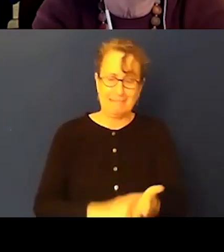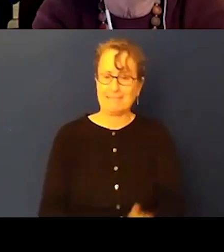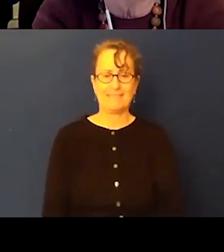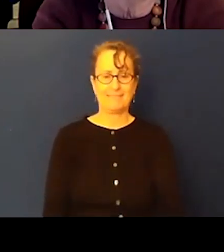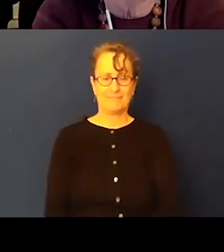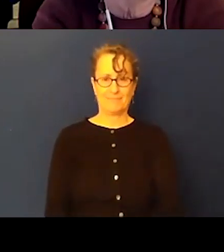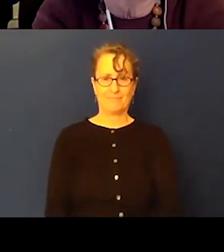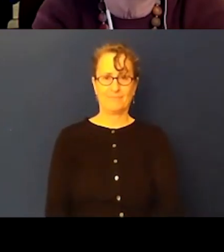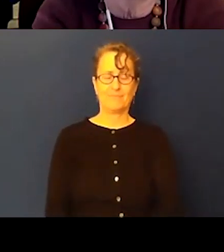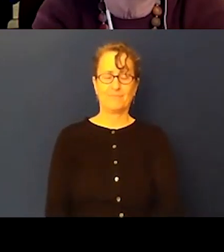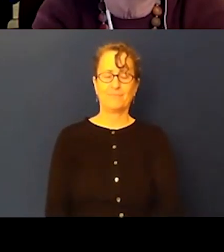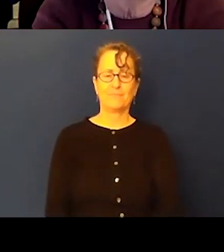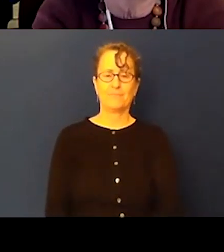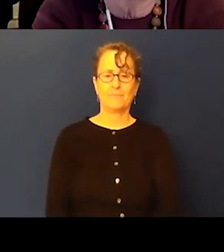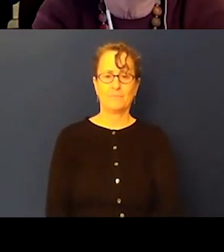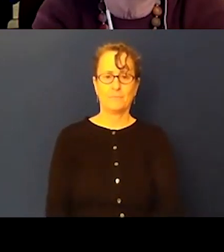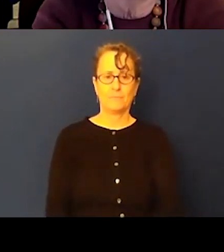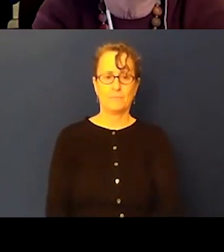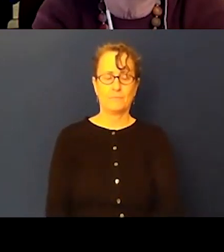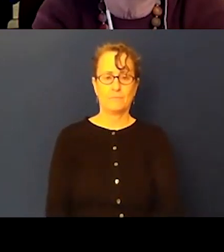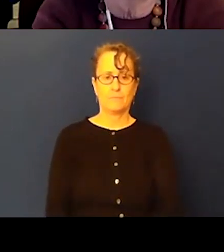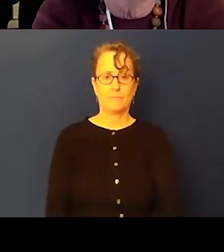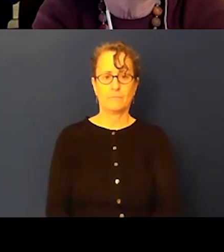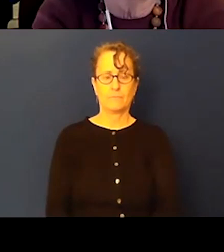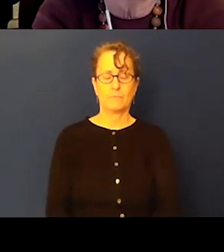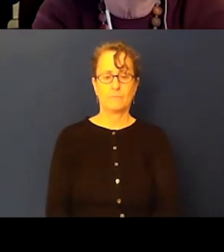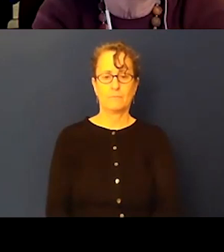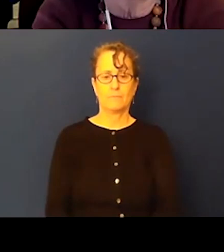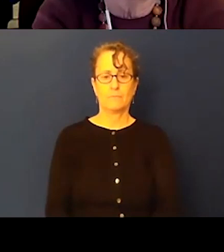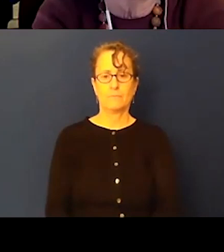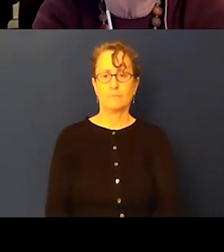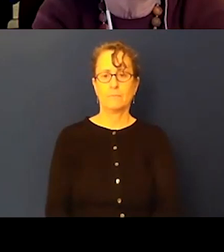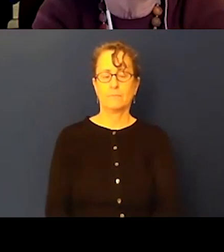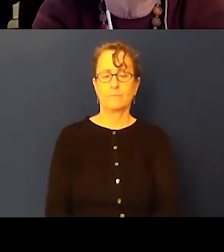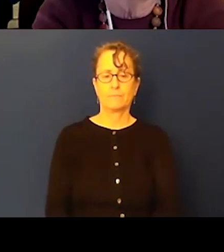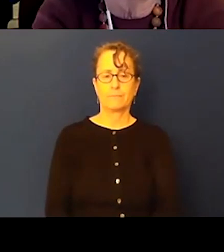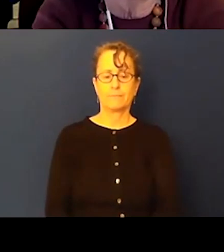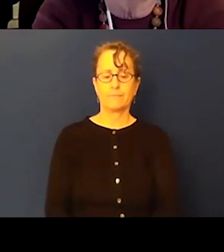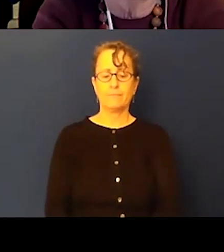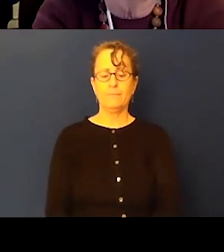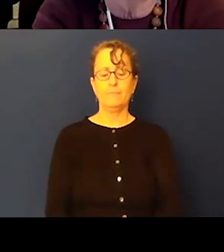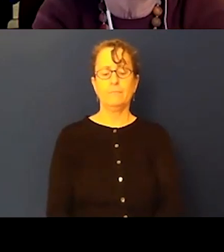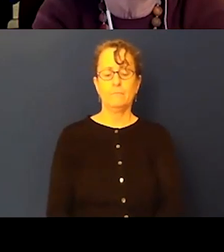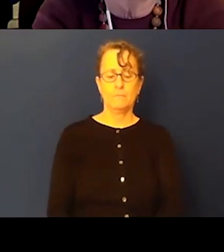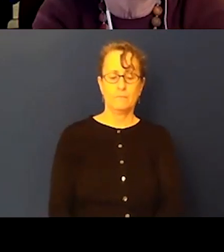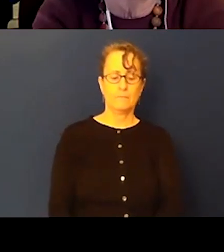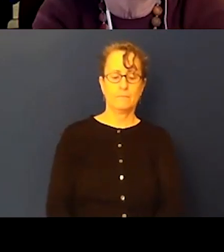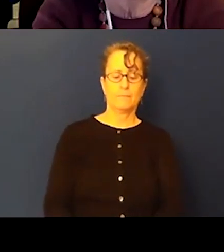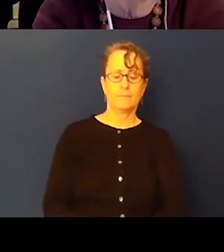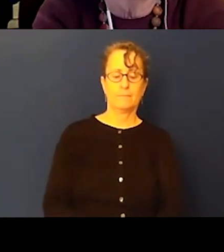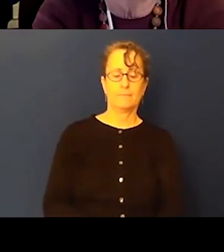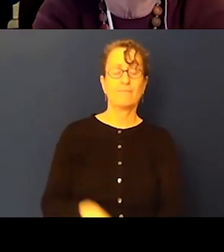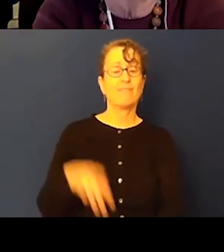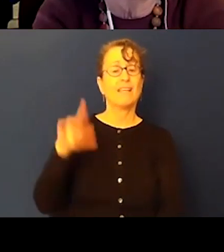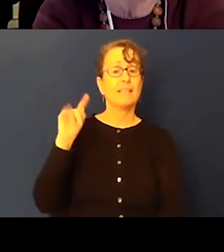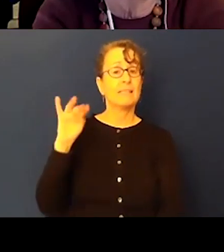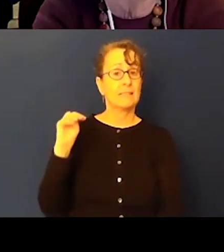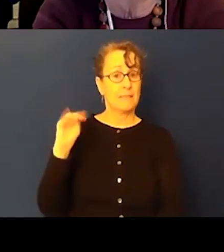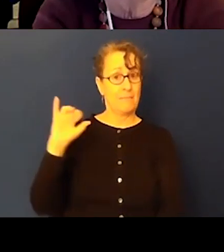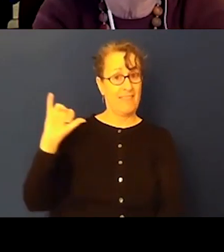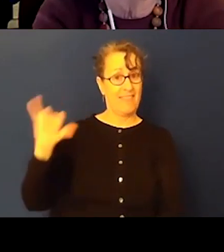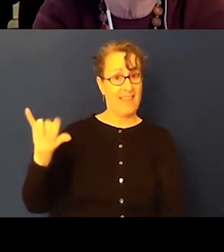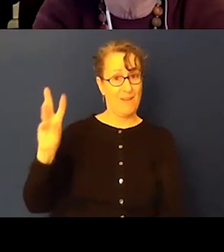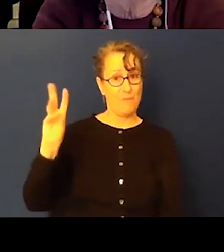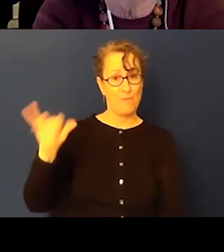thing I, just something that came to mind, Tim, looking at your proposal is it denies us an opportunity to collect